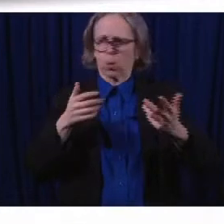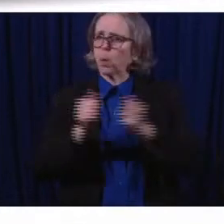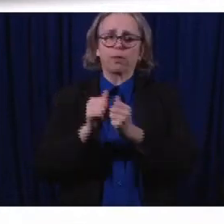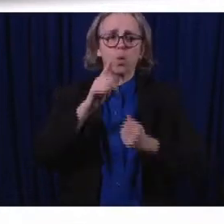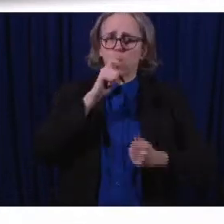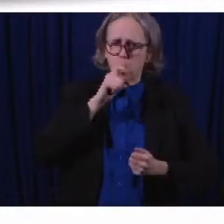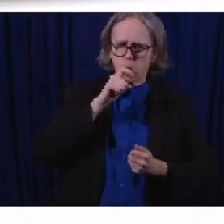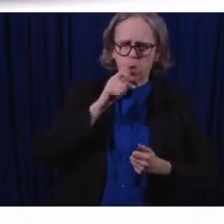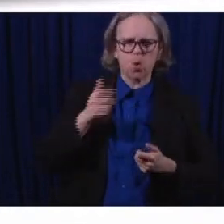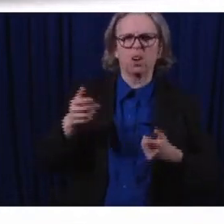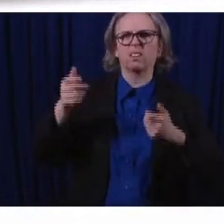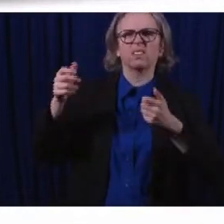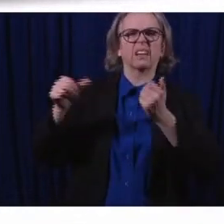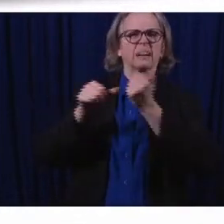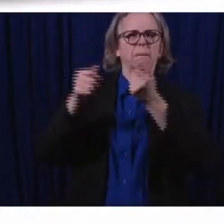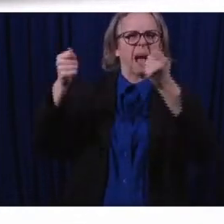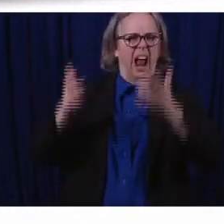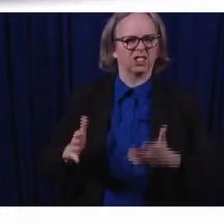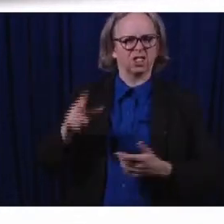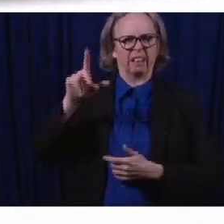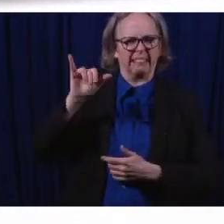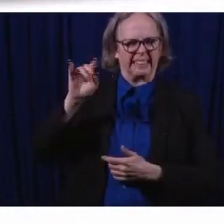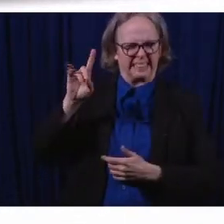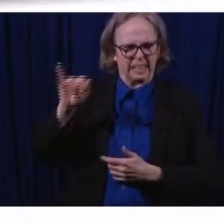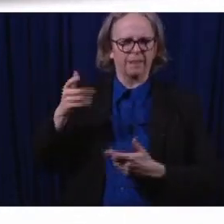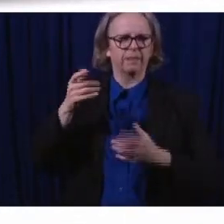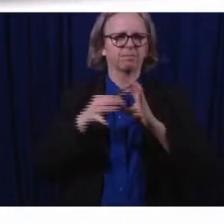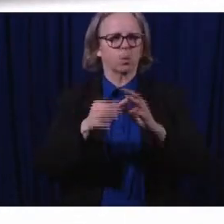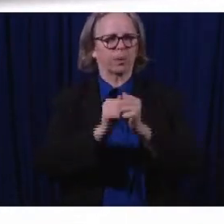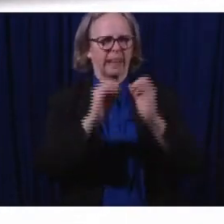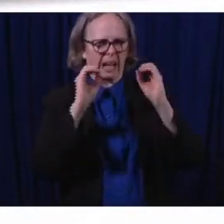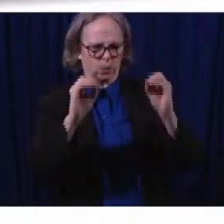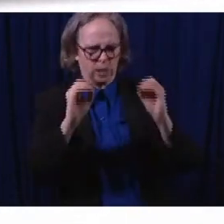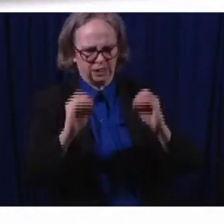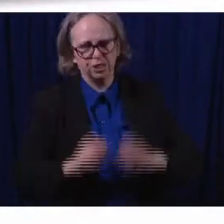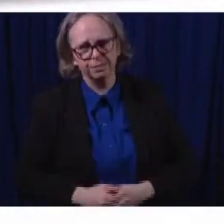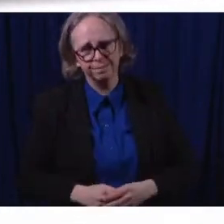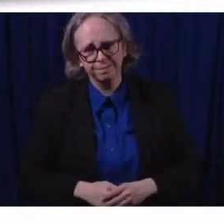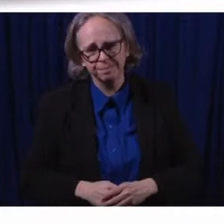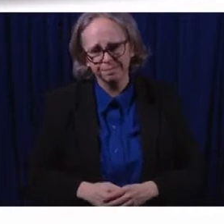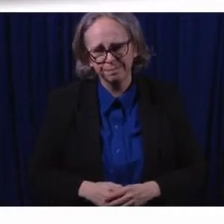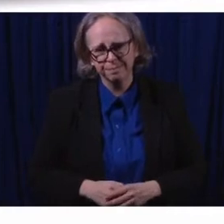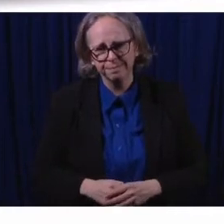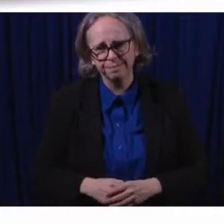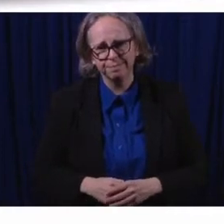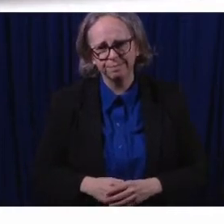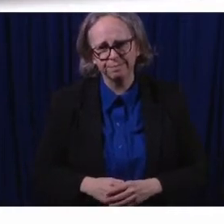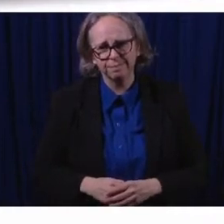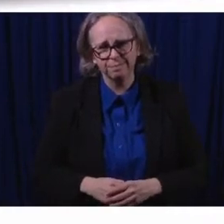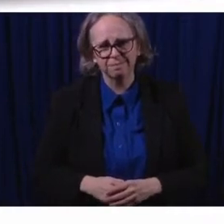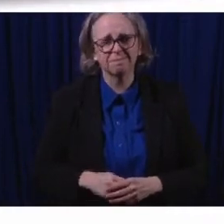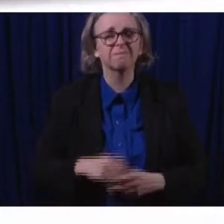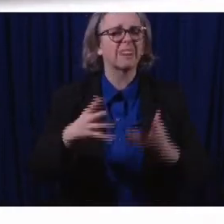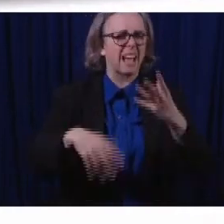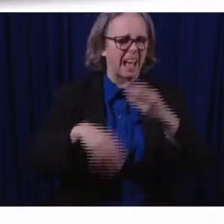and director of special education for the Ohio Valley Educational Service Center. We were also joined